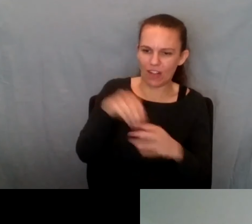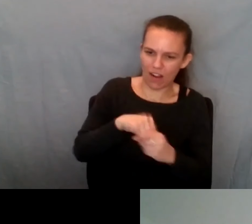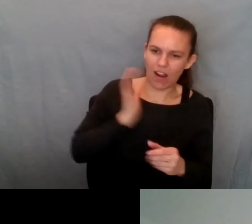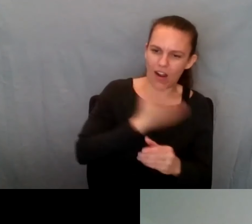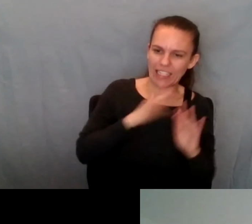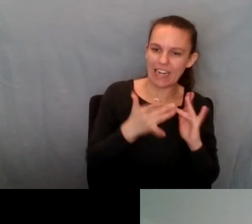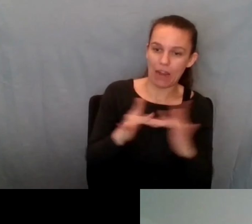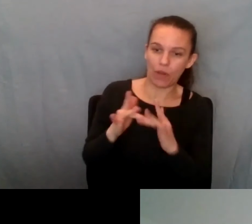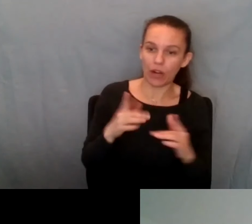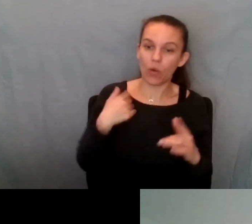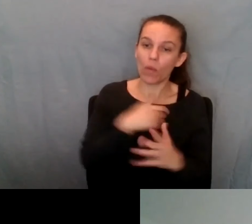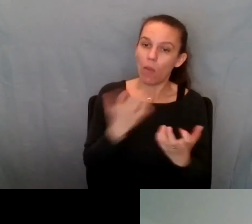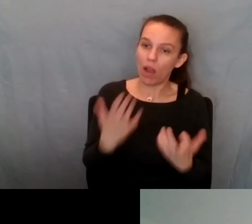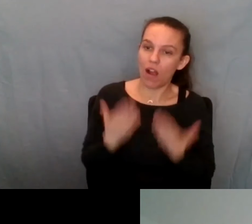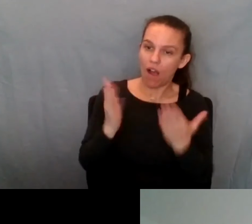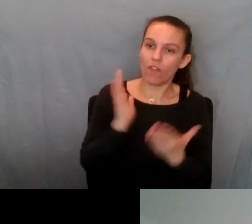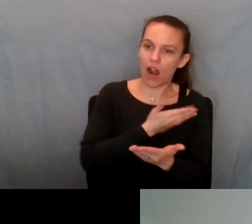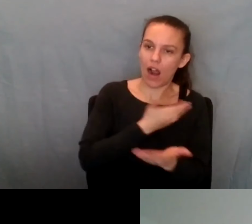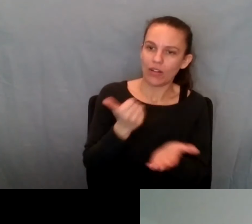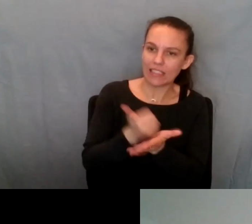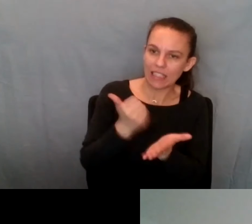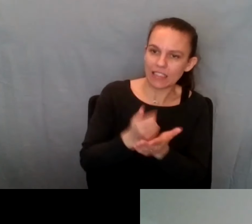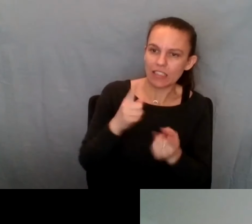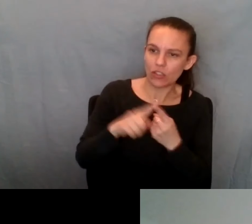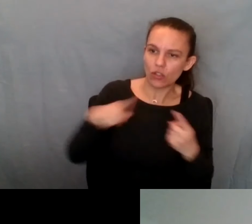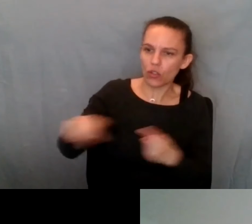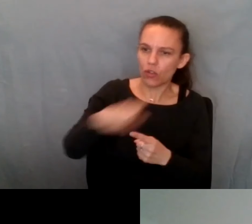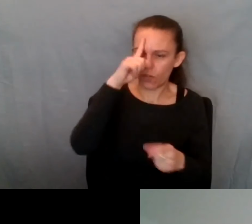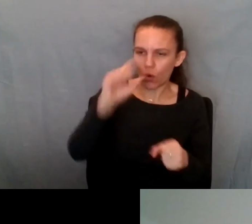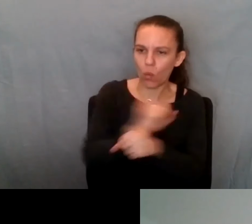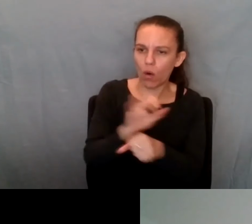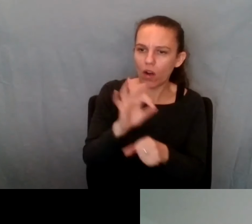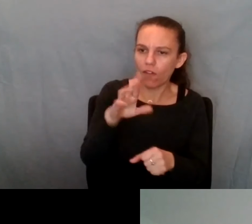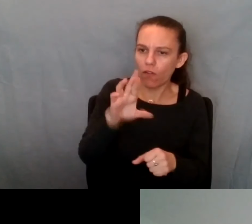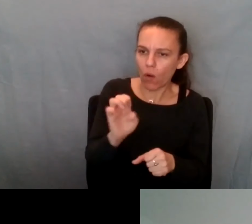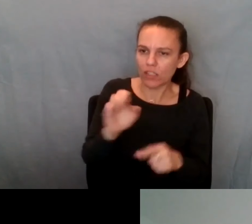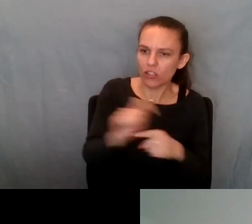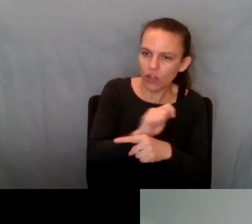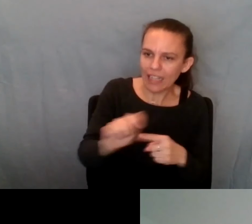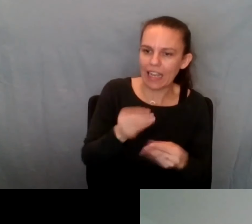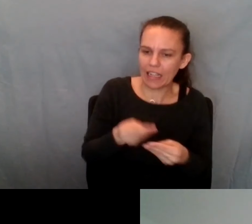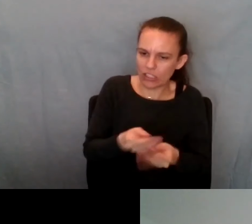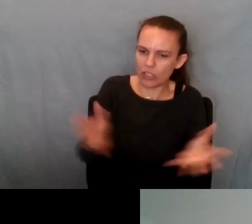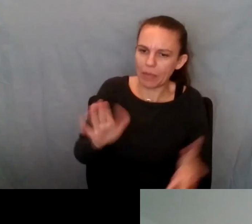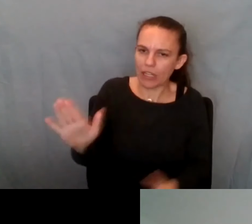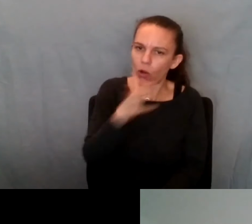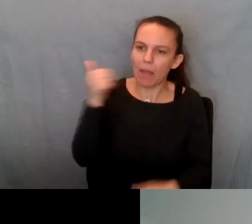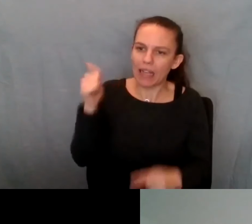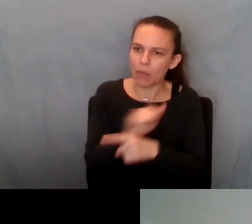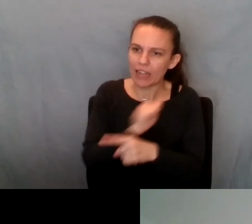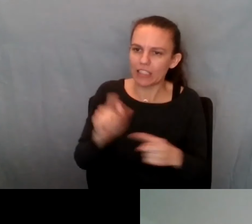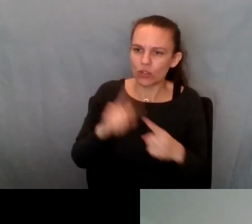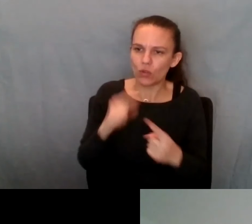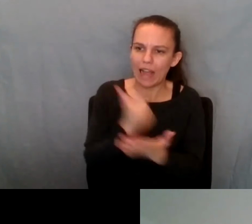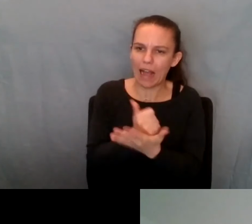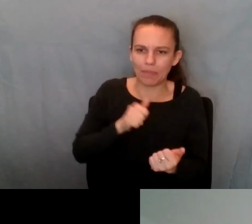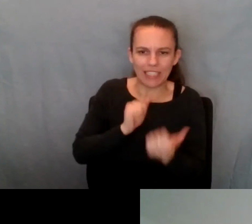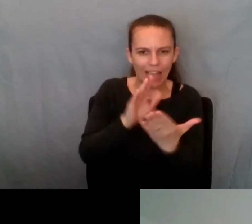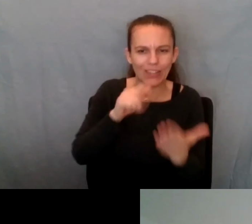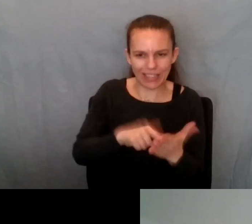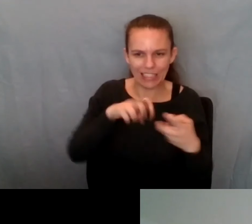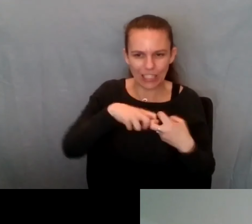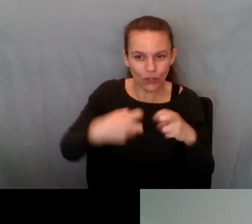offer our assistance to all of you for workforce training and disseminating of your best practices to tackle this issue. Please reach out